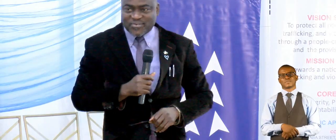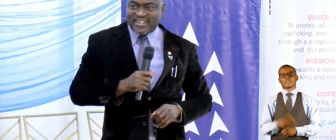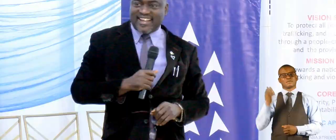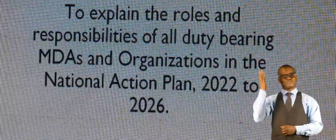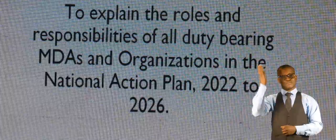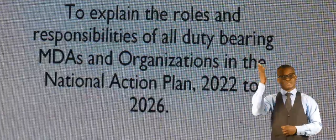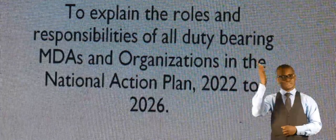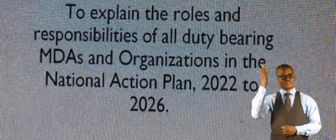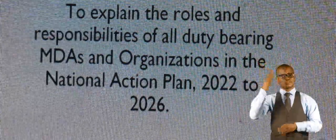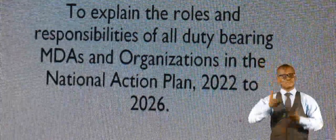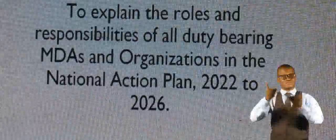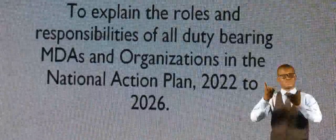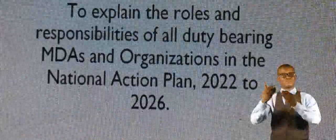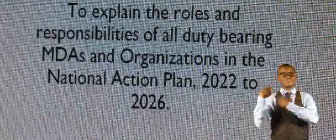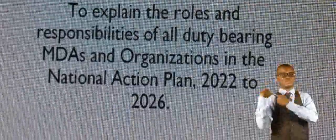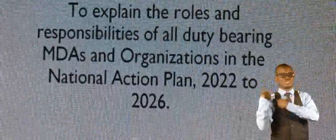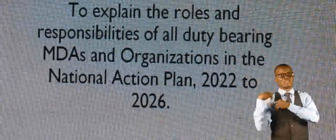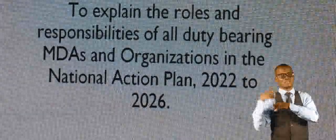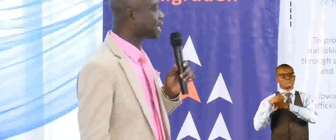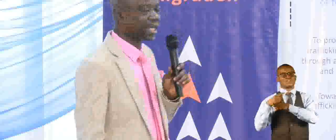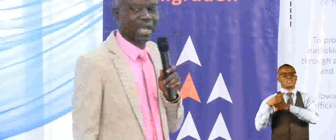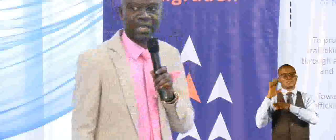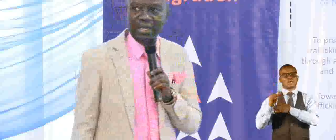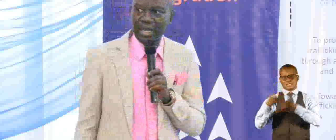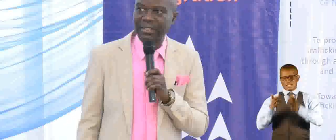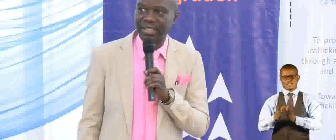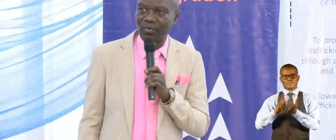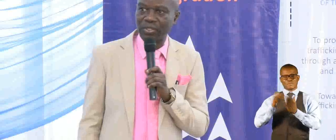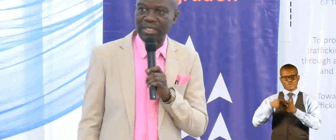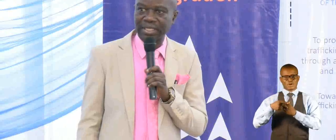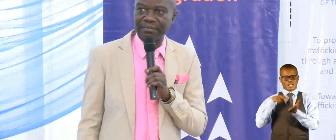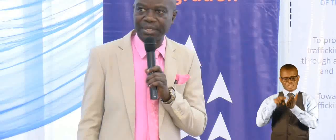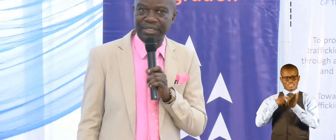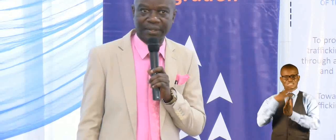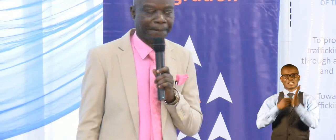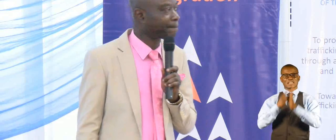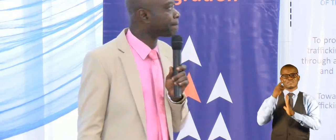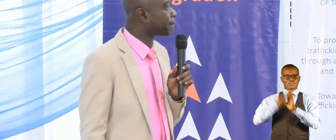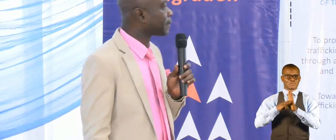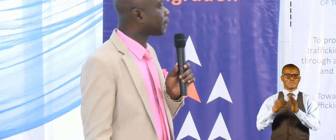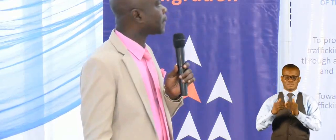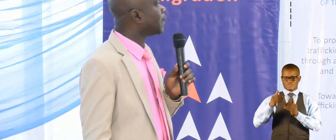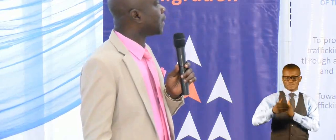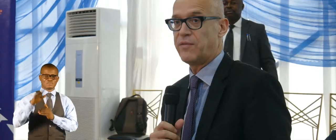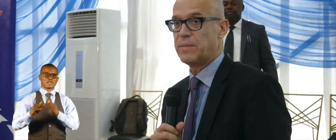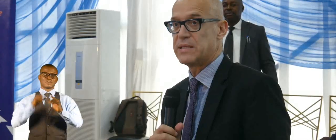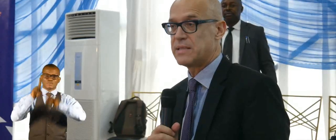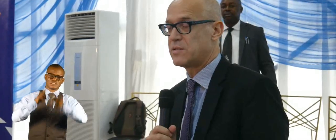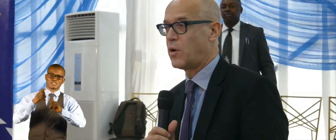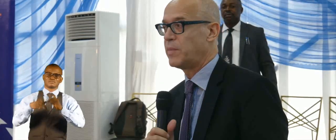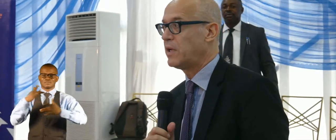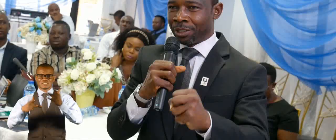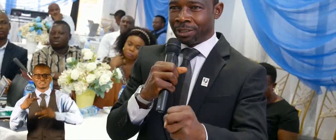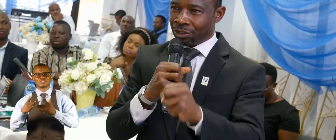milestones. The presentation on the responsibilities of duty-bearing agencies by the Director, Program, Research and Development was